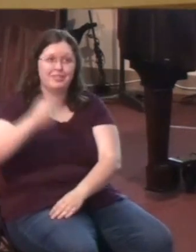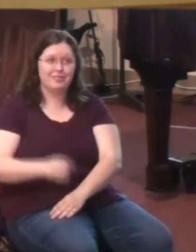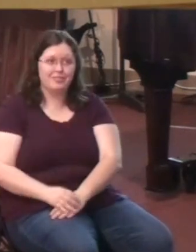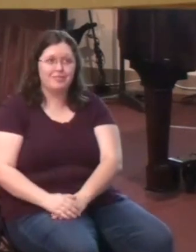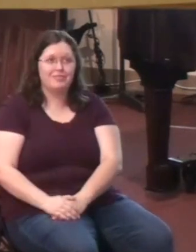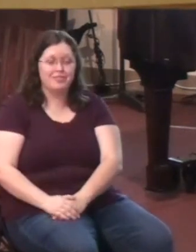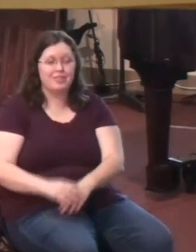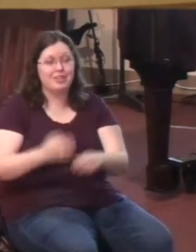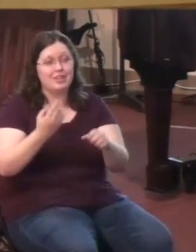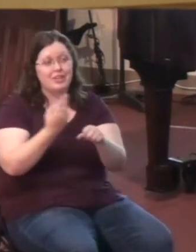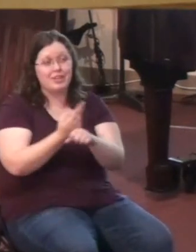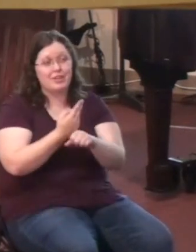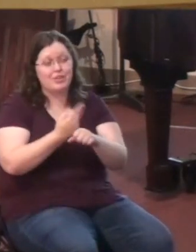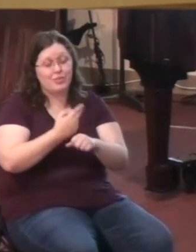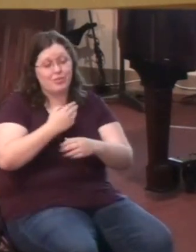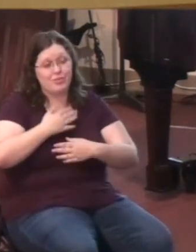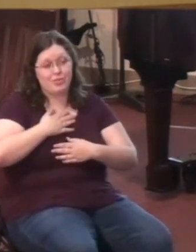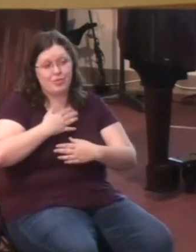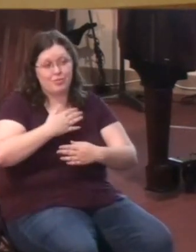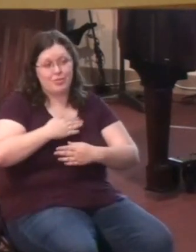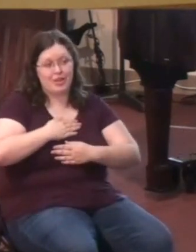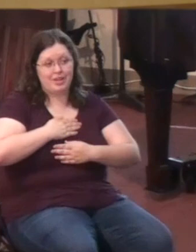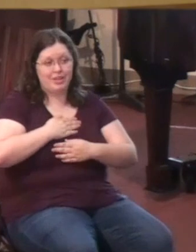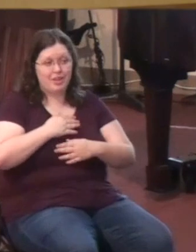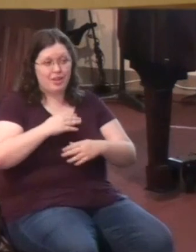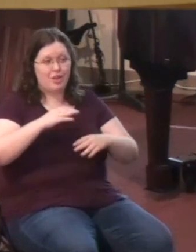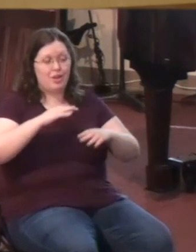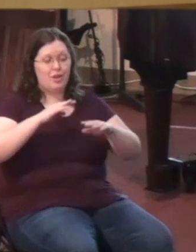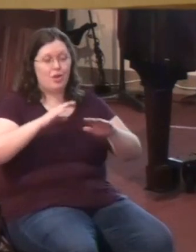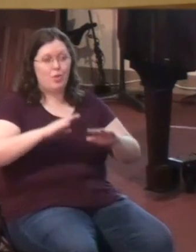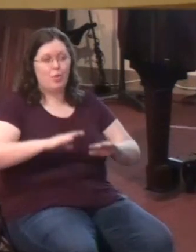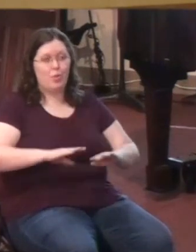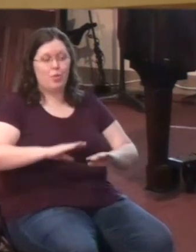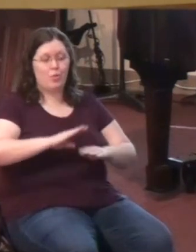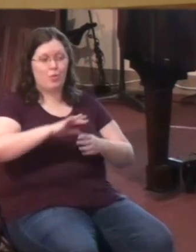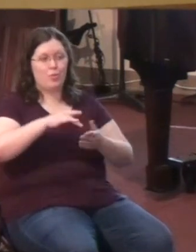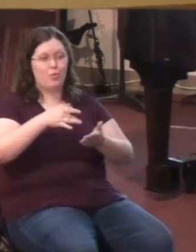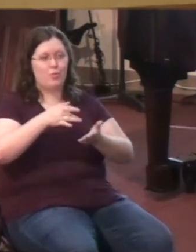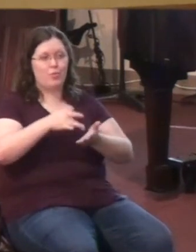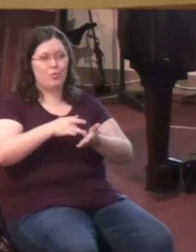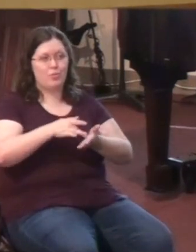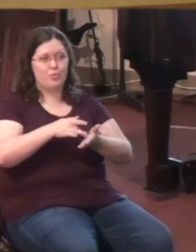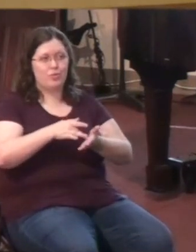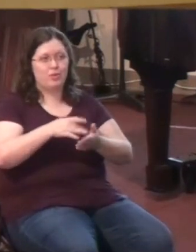use consciously the breath to center us again. So we breathe.